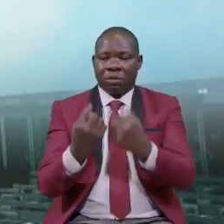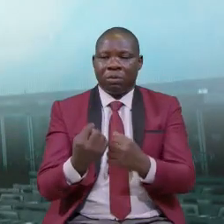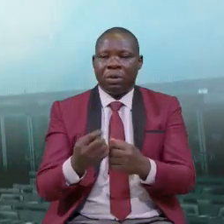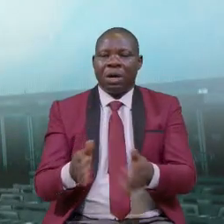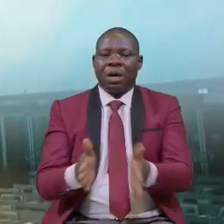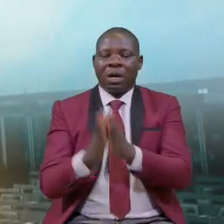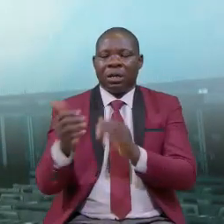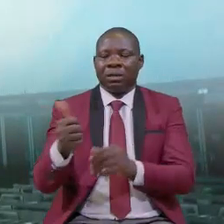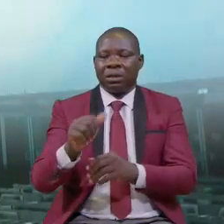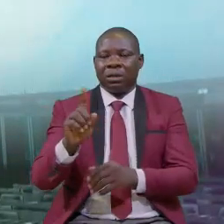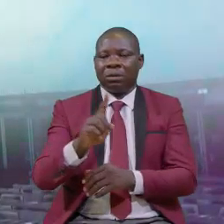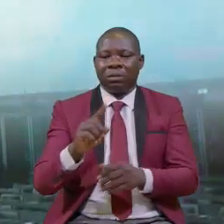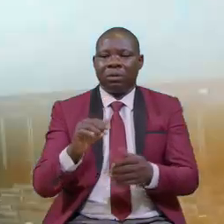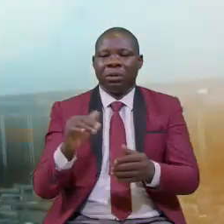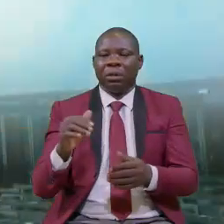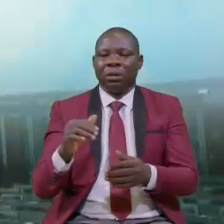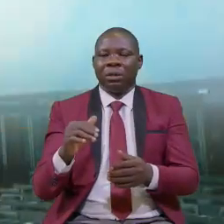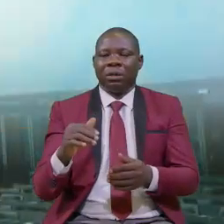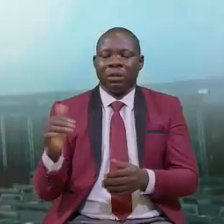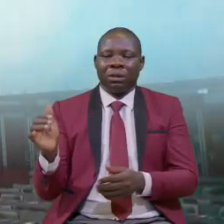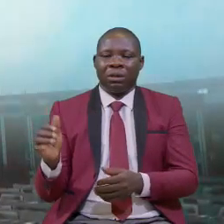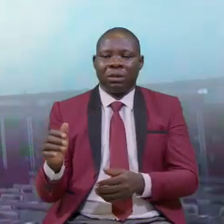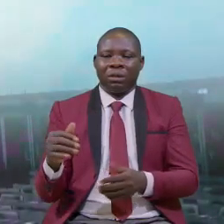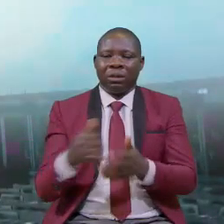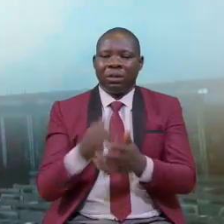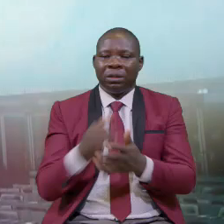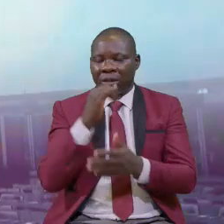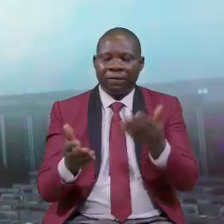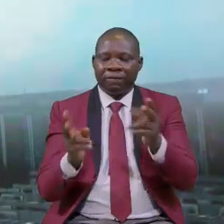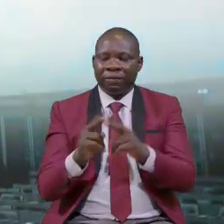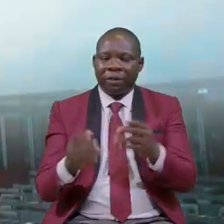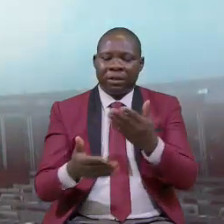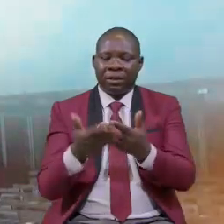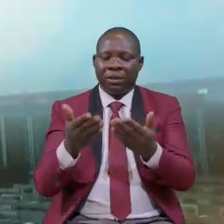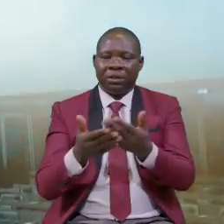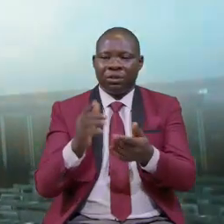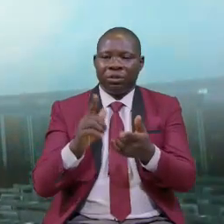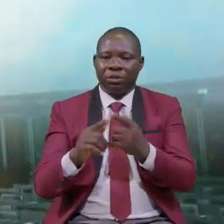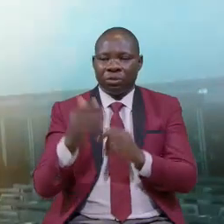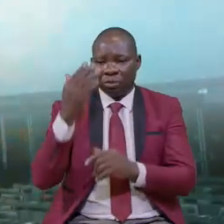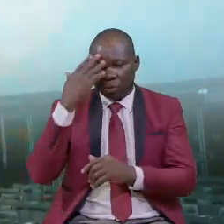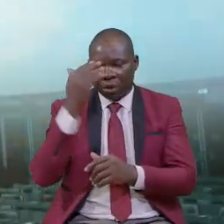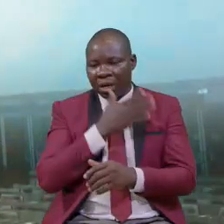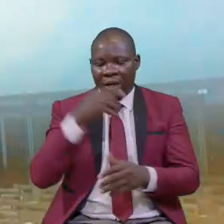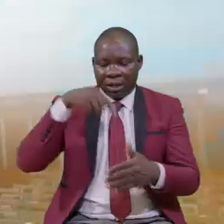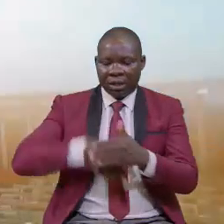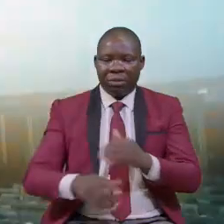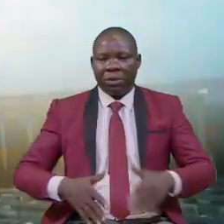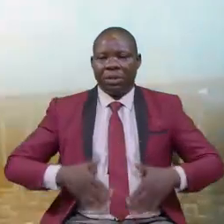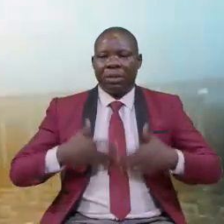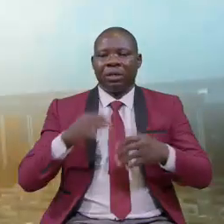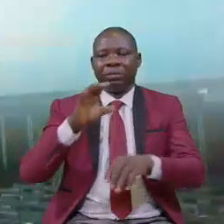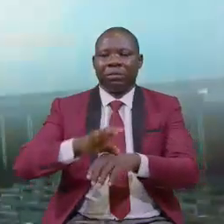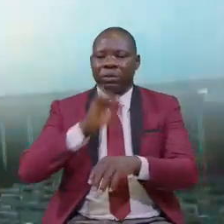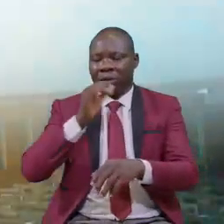anybody, you know, Deco Road is quite easy to trace. And DEEPERLIFE Bible Church is right there